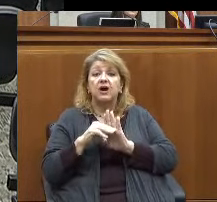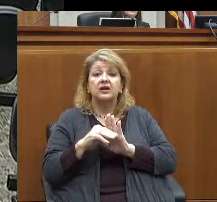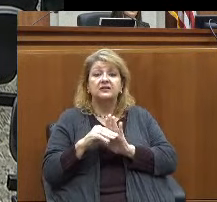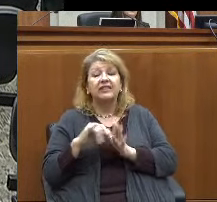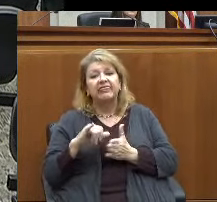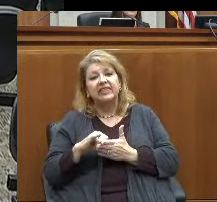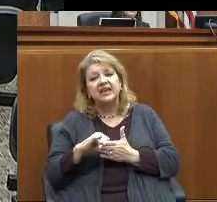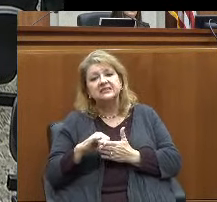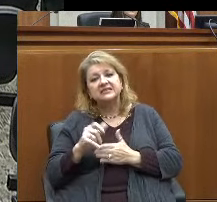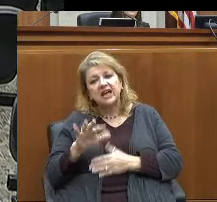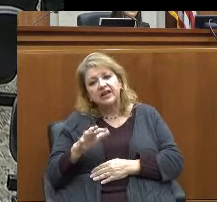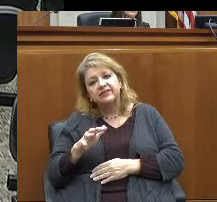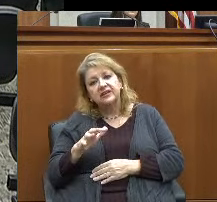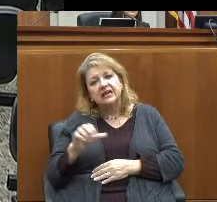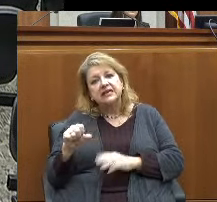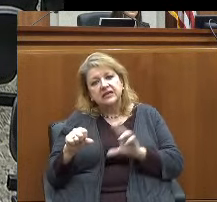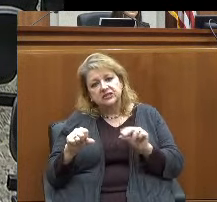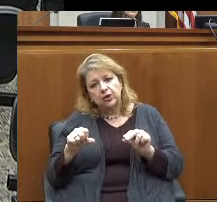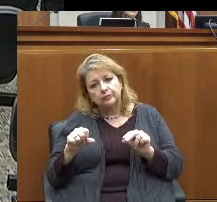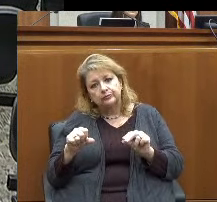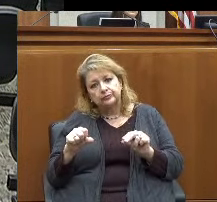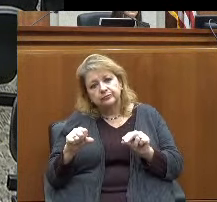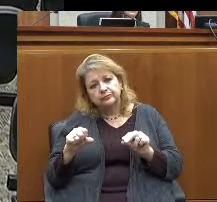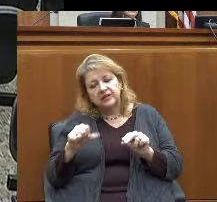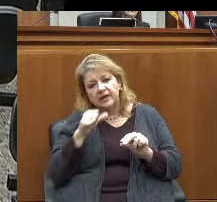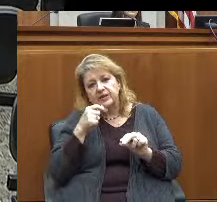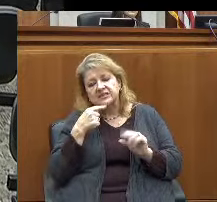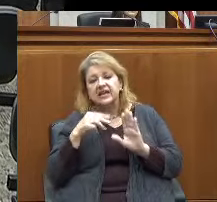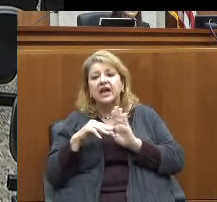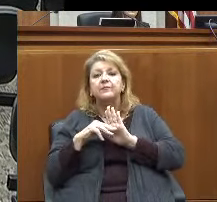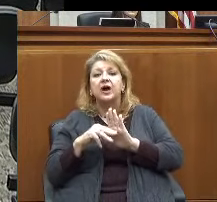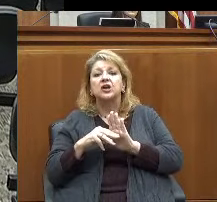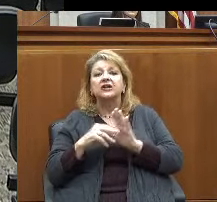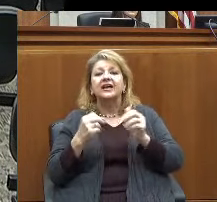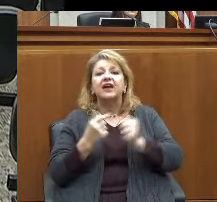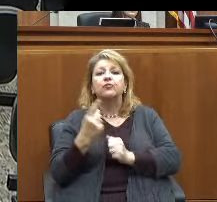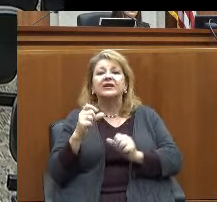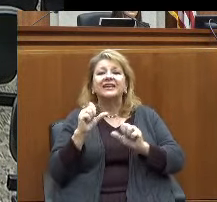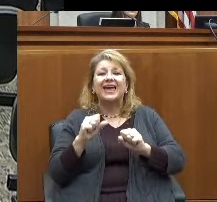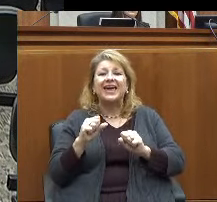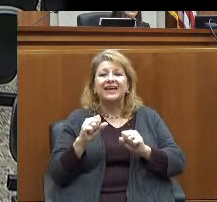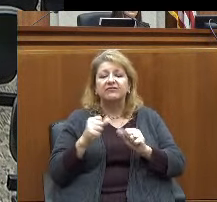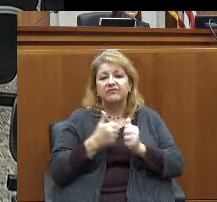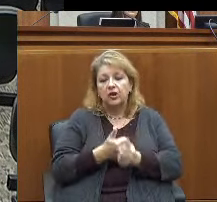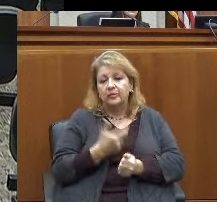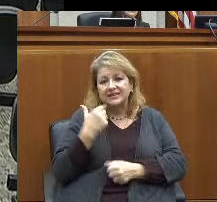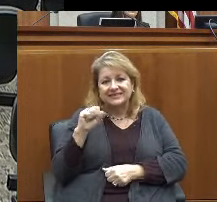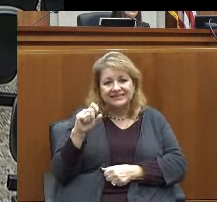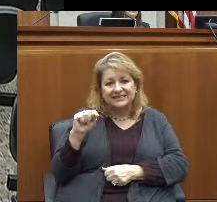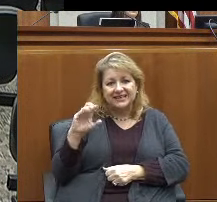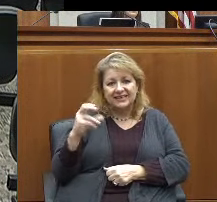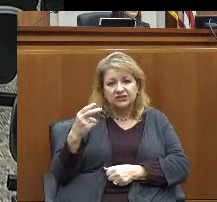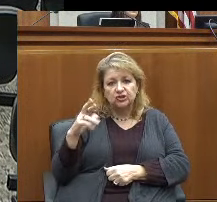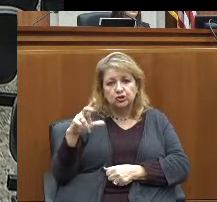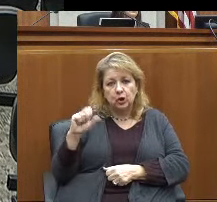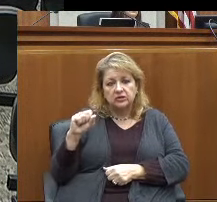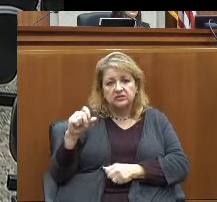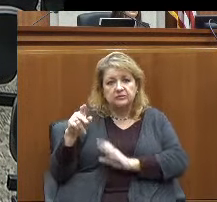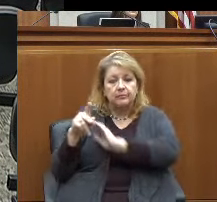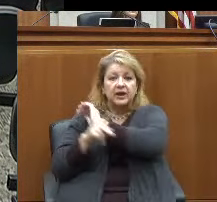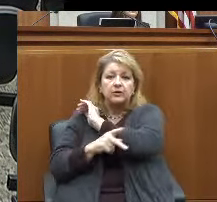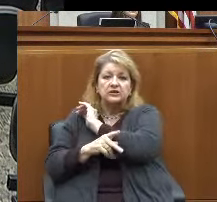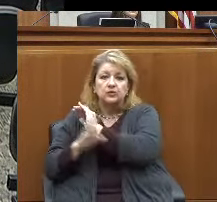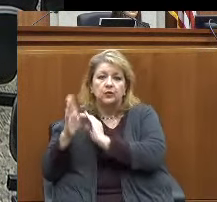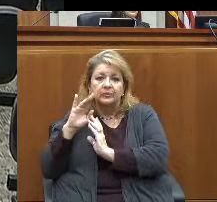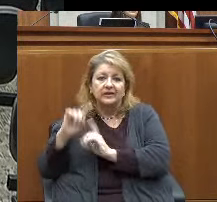kind of it, yes and no. I don't want to say it's a model that everybody can follow, because the needs of St. Charles Parish are going to be totally different than if you go to